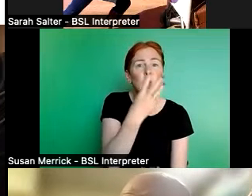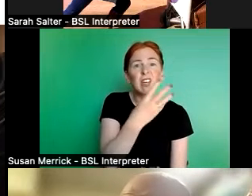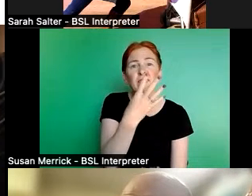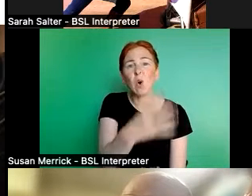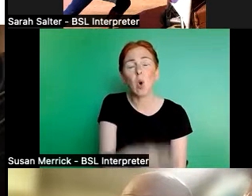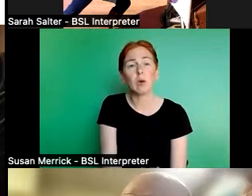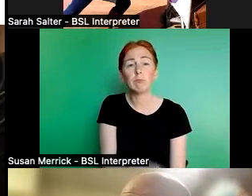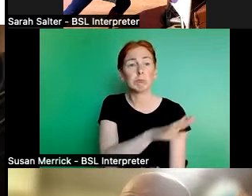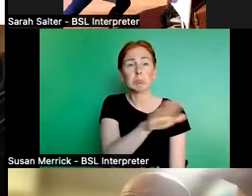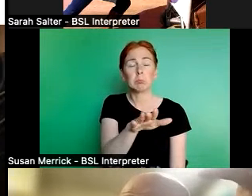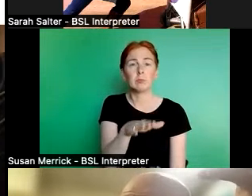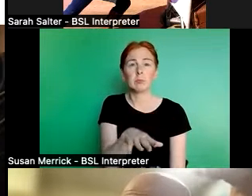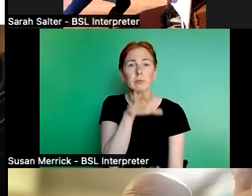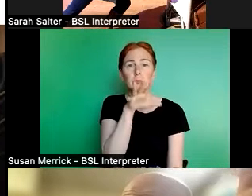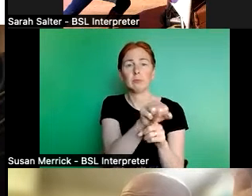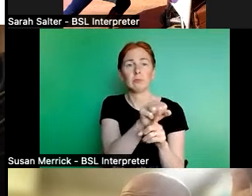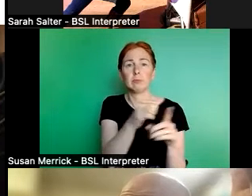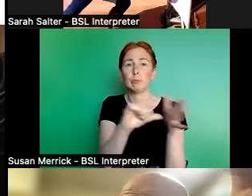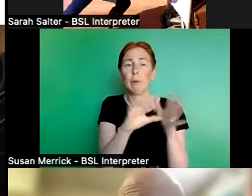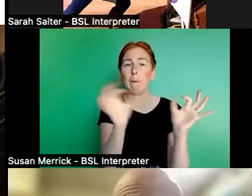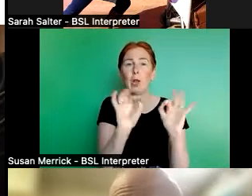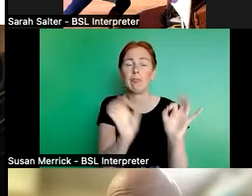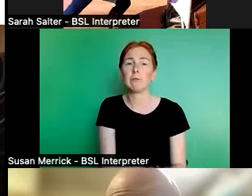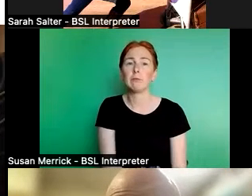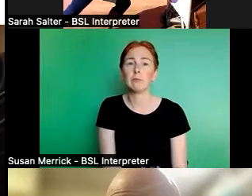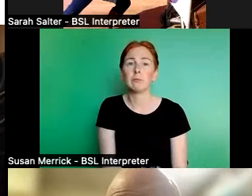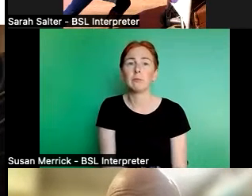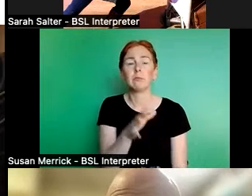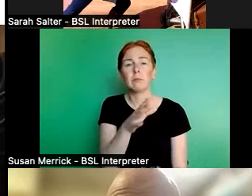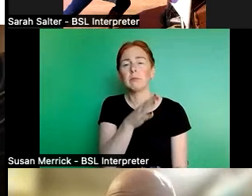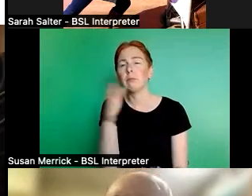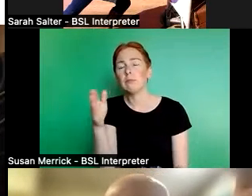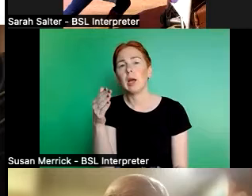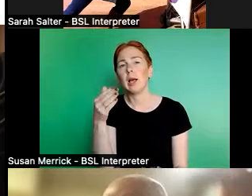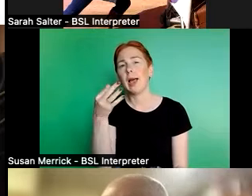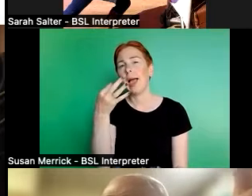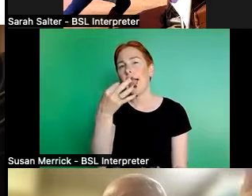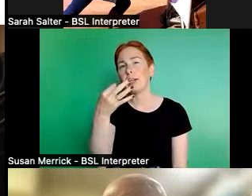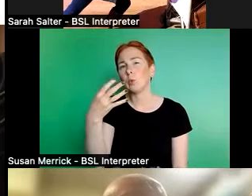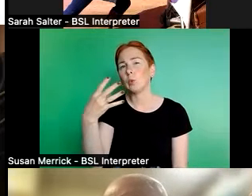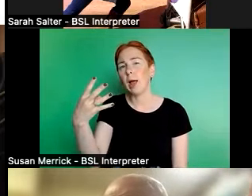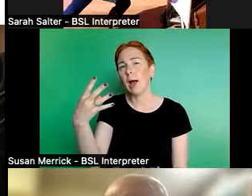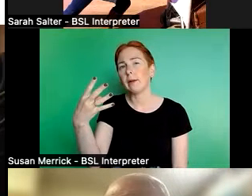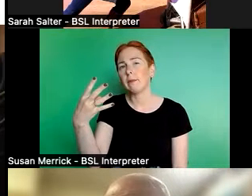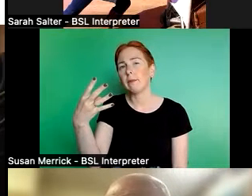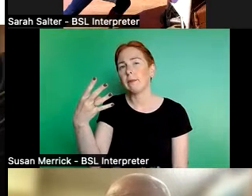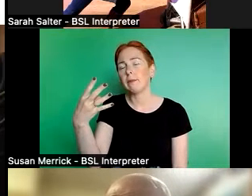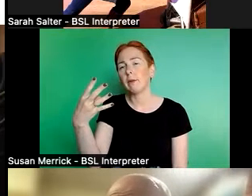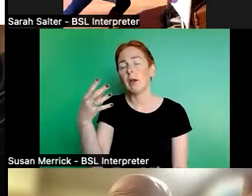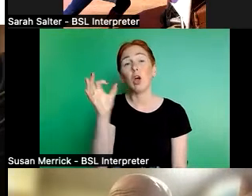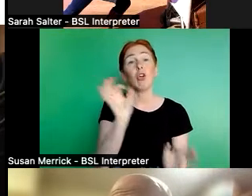you again at 8 or 9, and you're still asymptomatic, we would probably pick something up then.